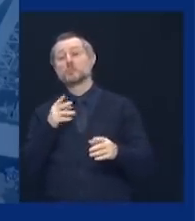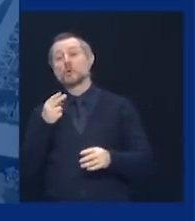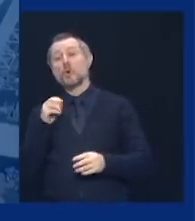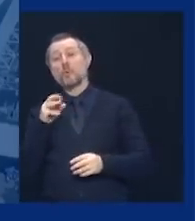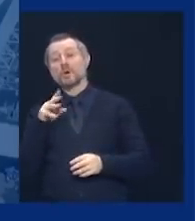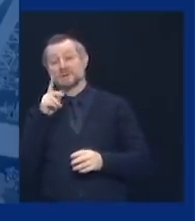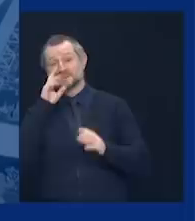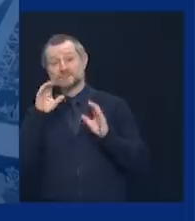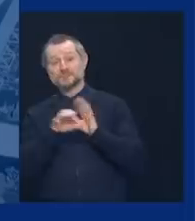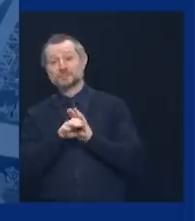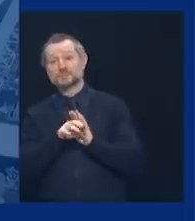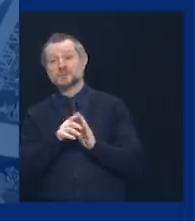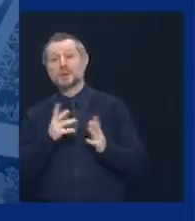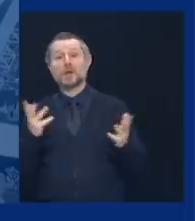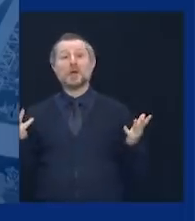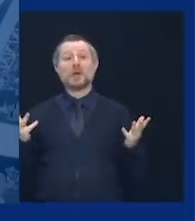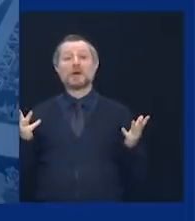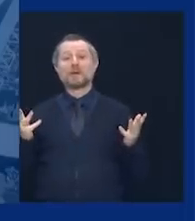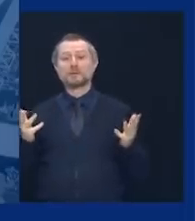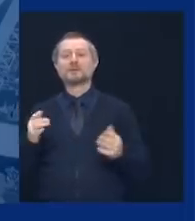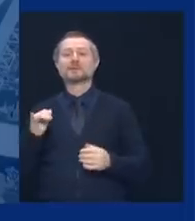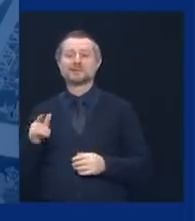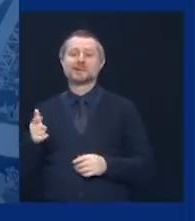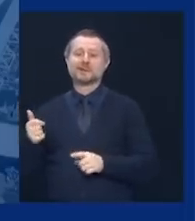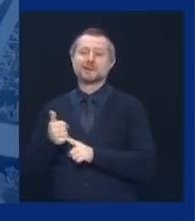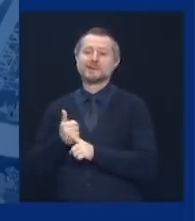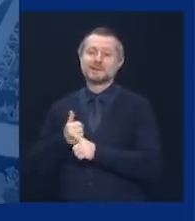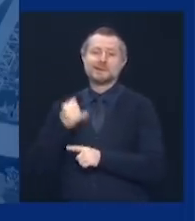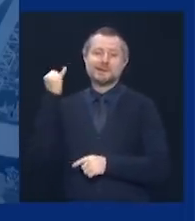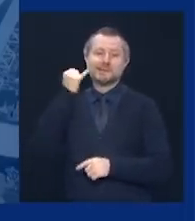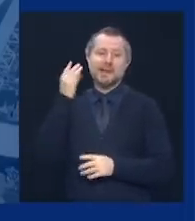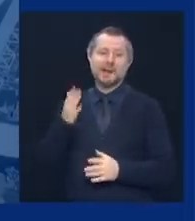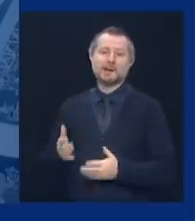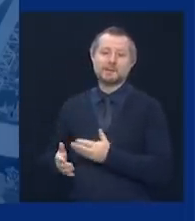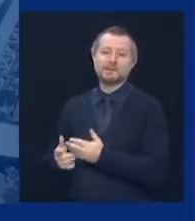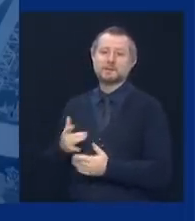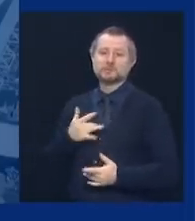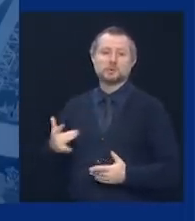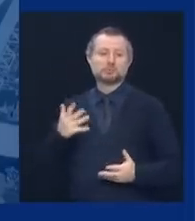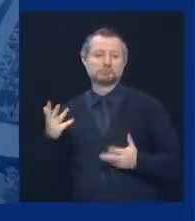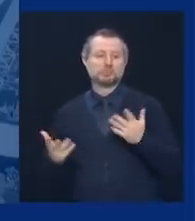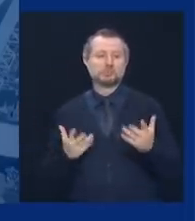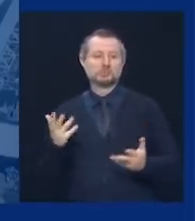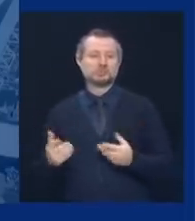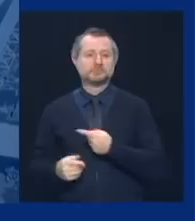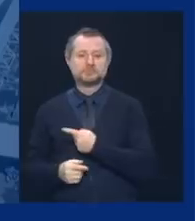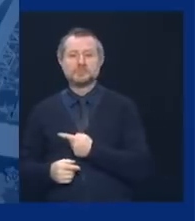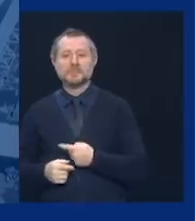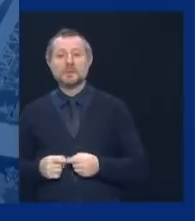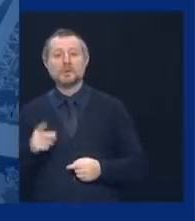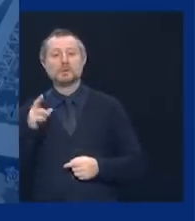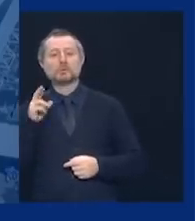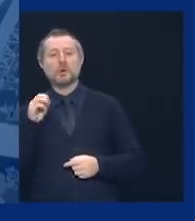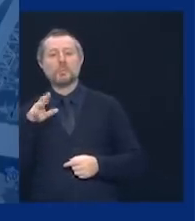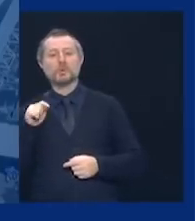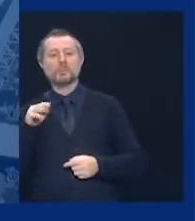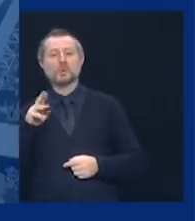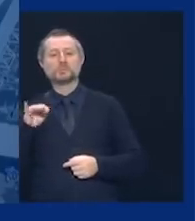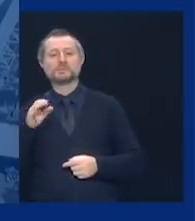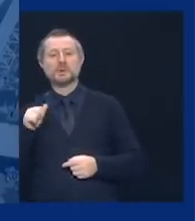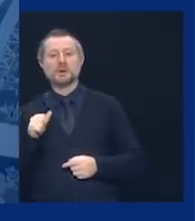Italian, Dr. Zucker, and they tend to talk with their hands. Robert Mujica is not smiling. That's because the man